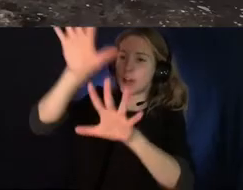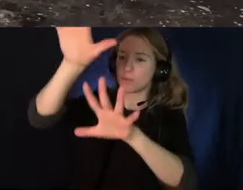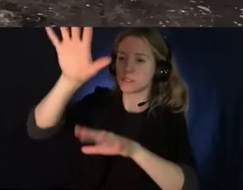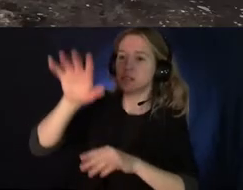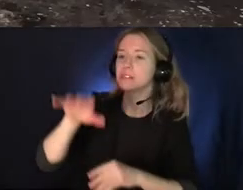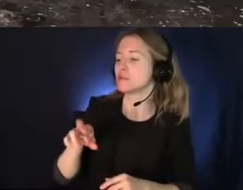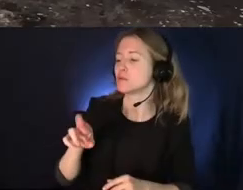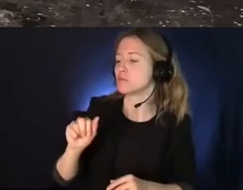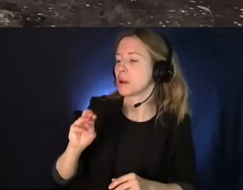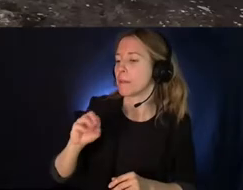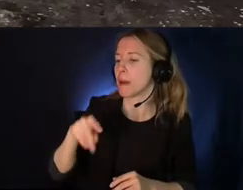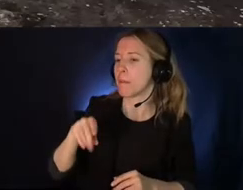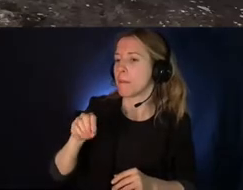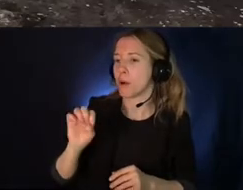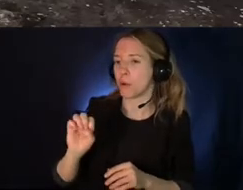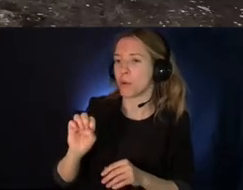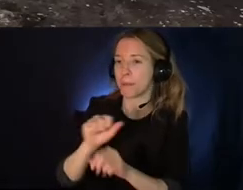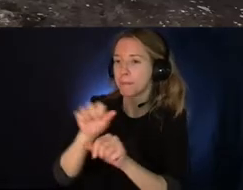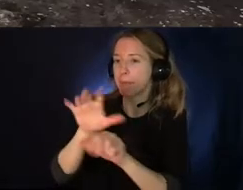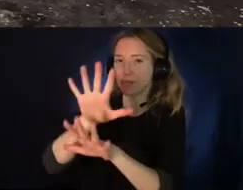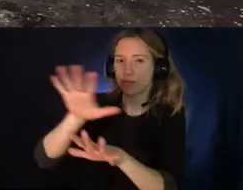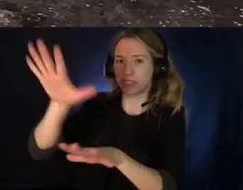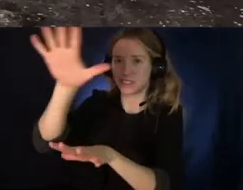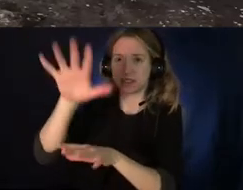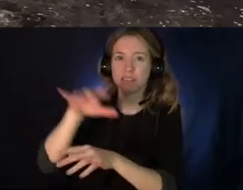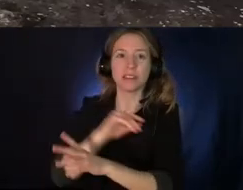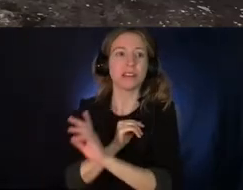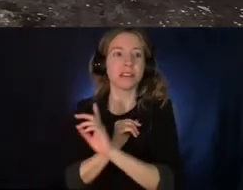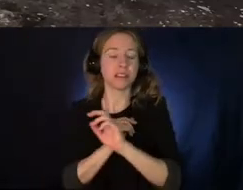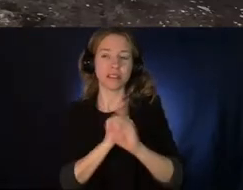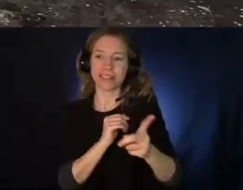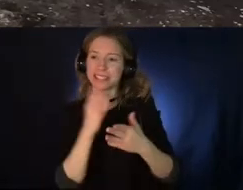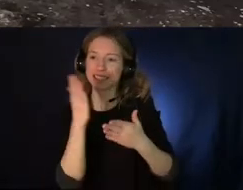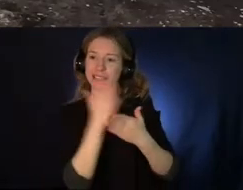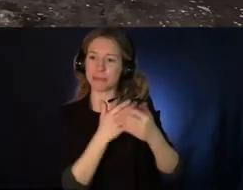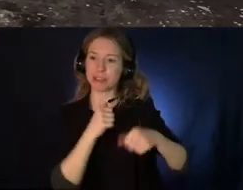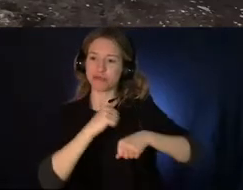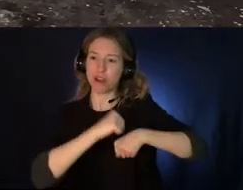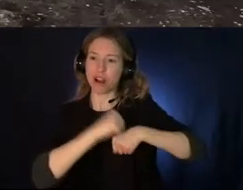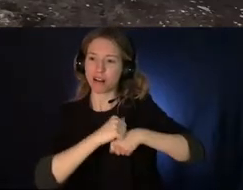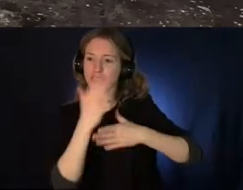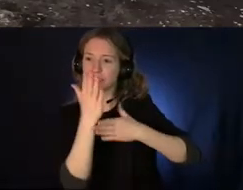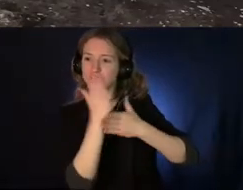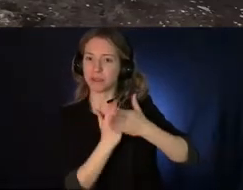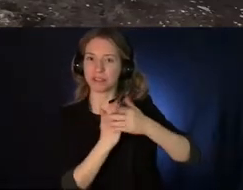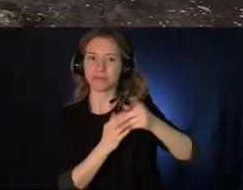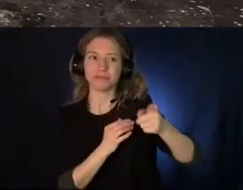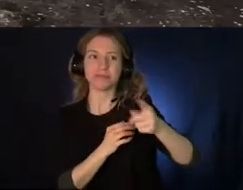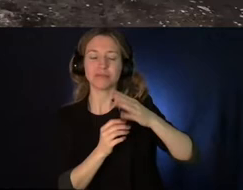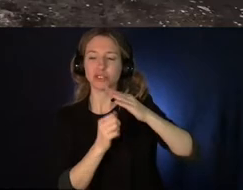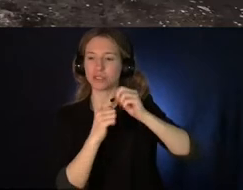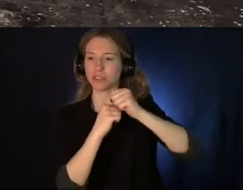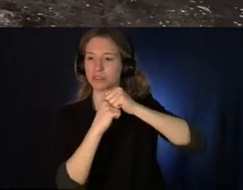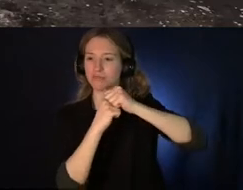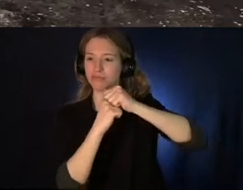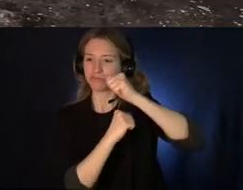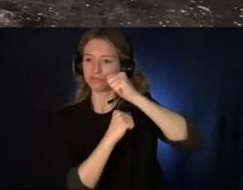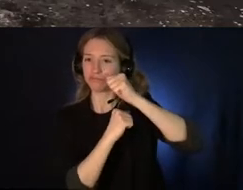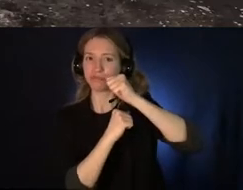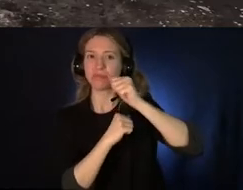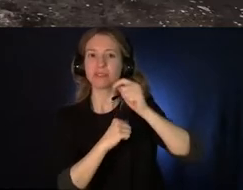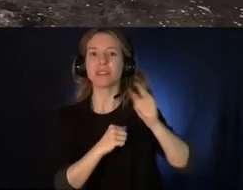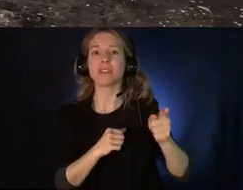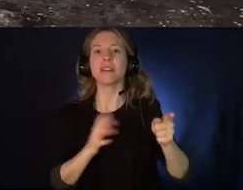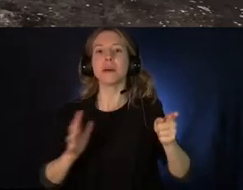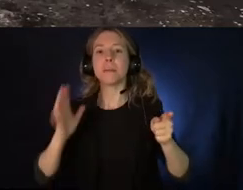Ramapo Split Rock. This is where Reverend Ford, back in the 1800s,